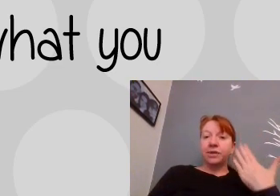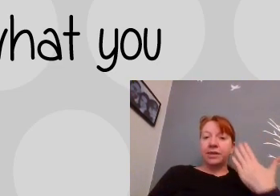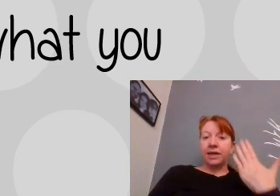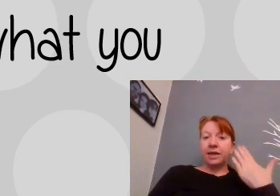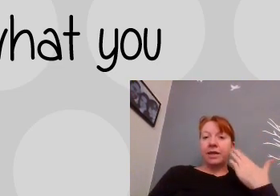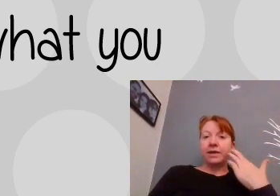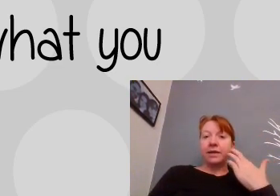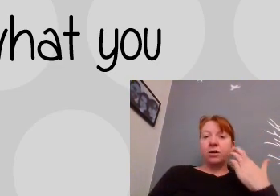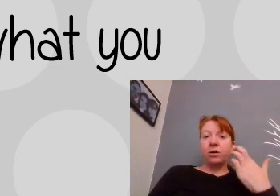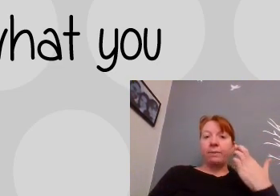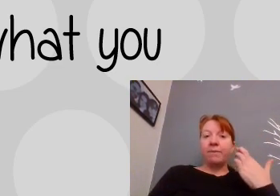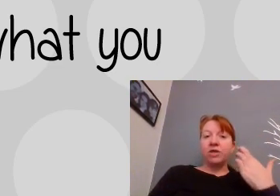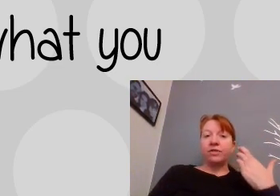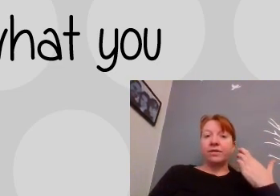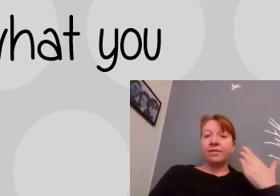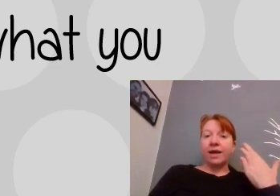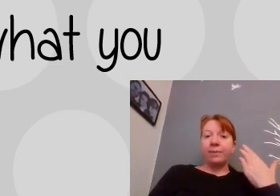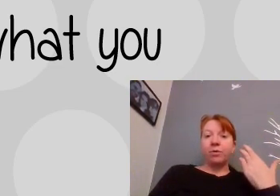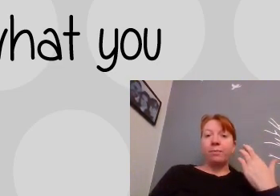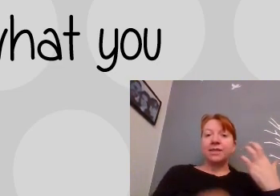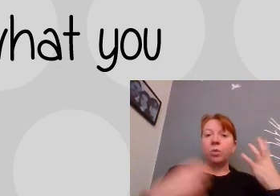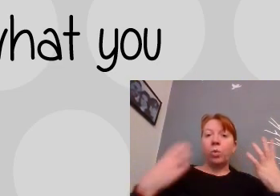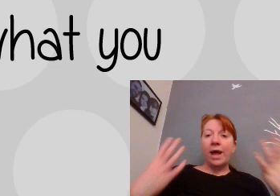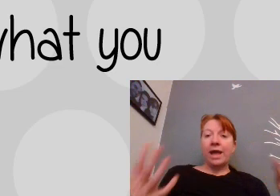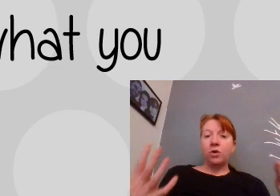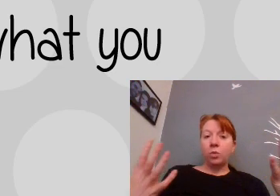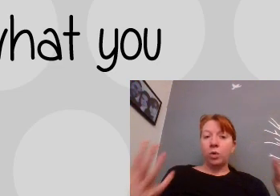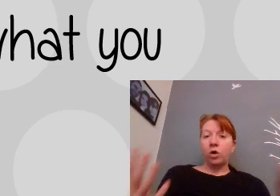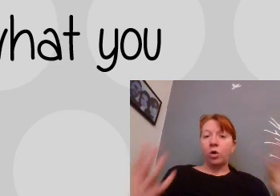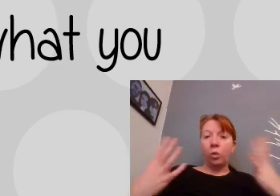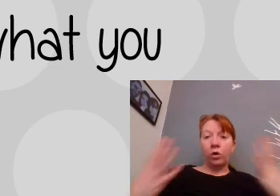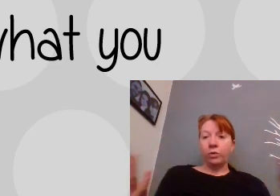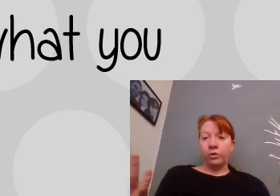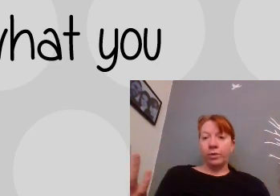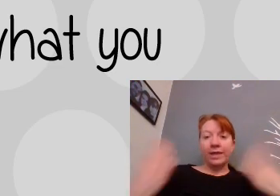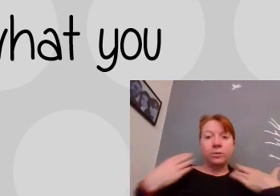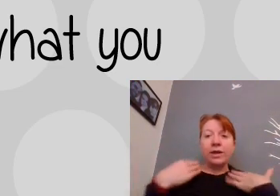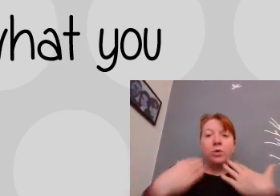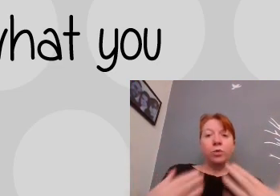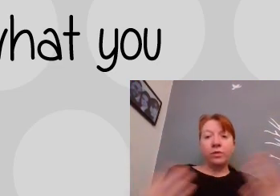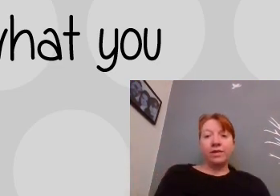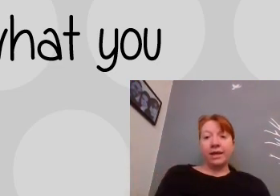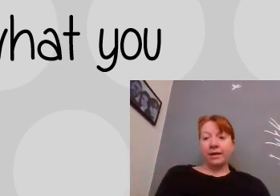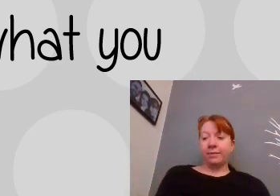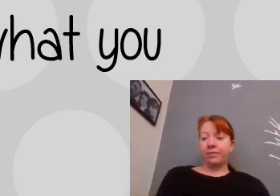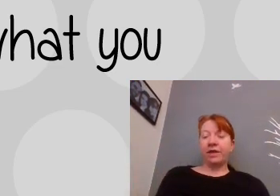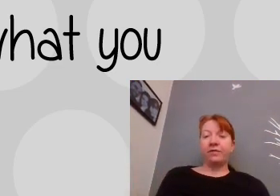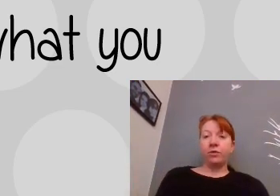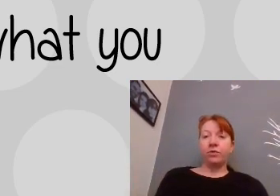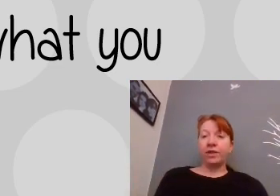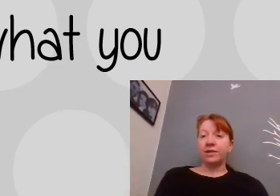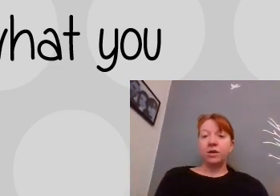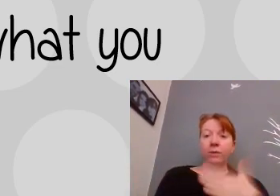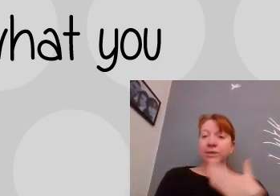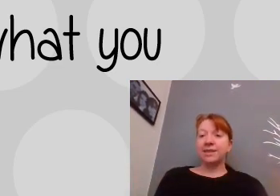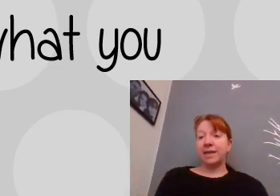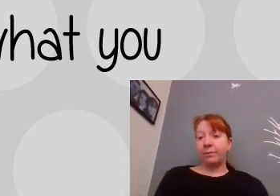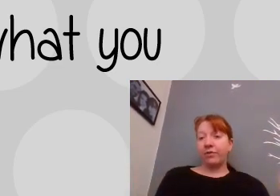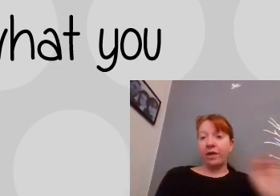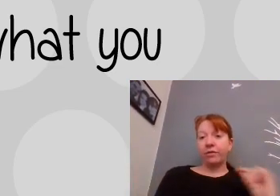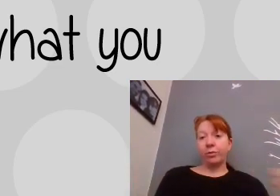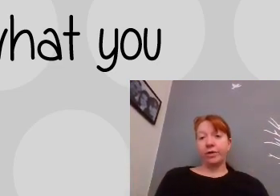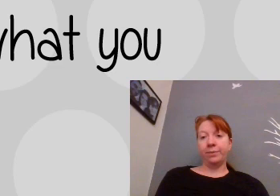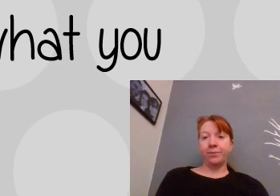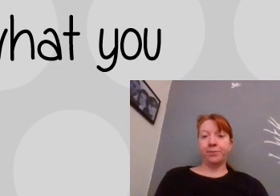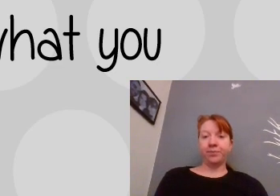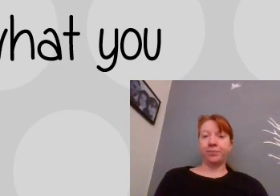Scientists used to think that time measured the same no matter where you were or what you were doing. That's what they used to think. They used to think that time was the same